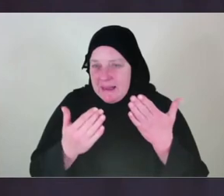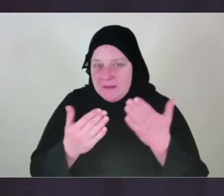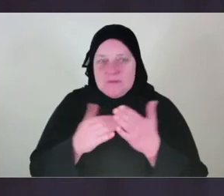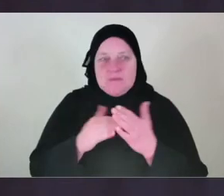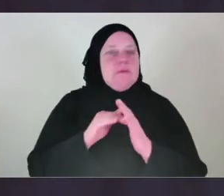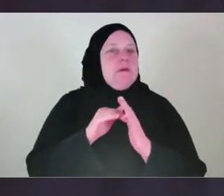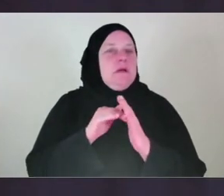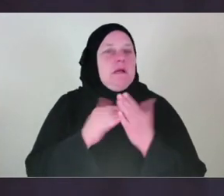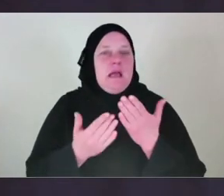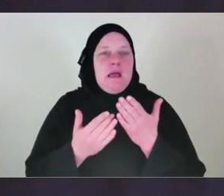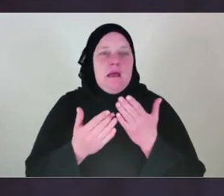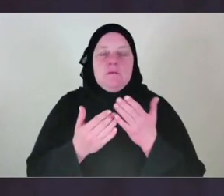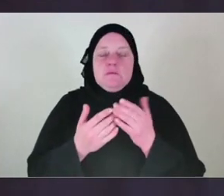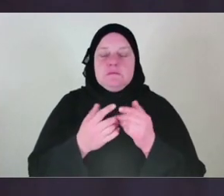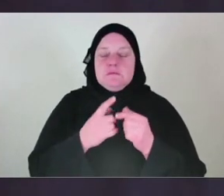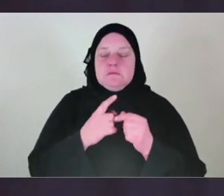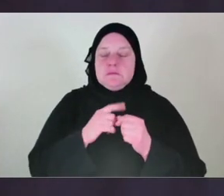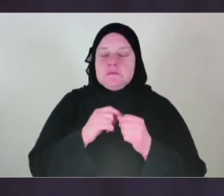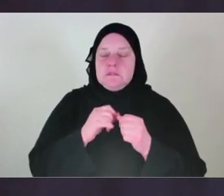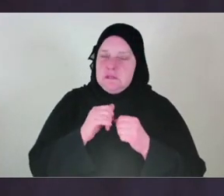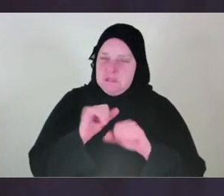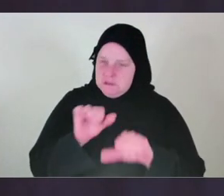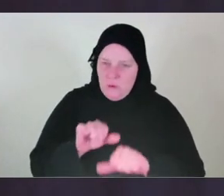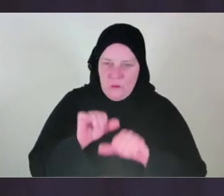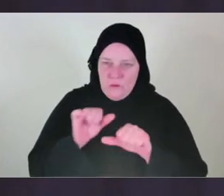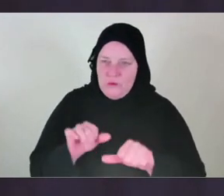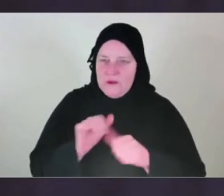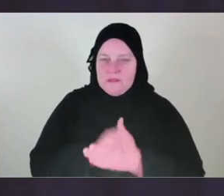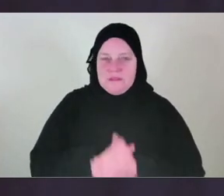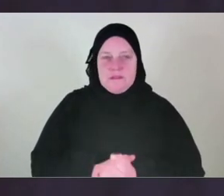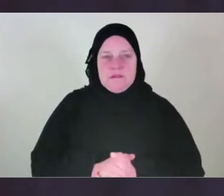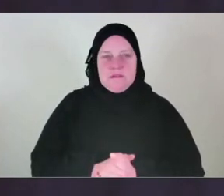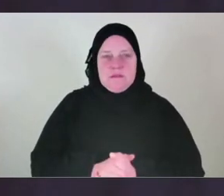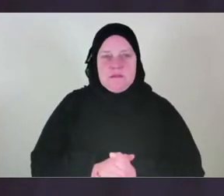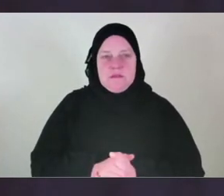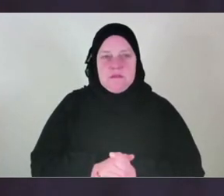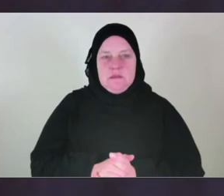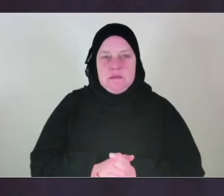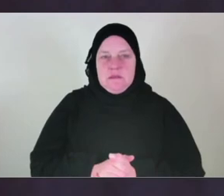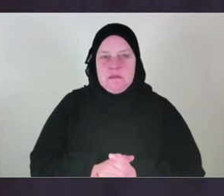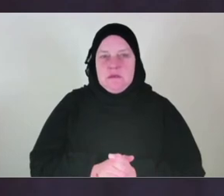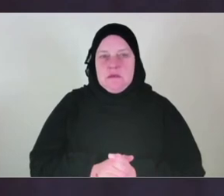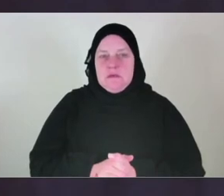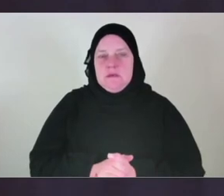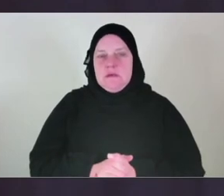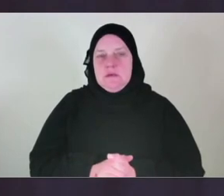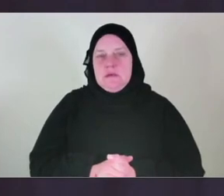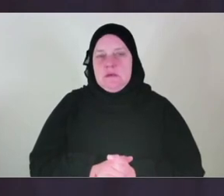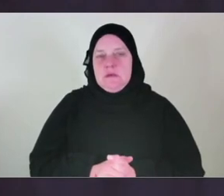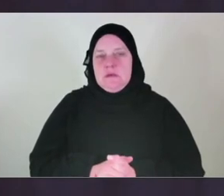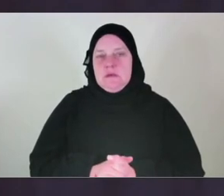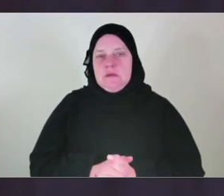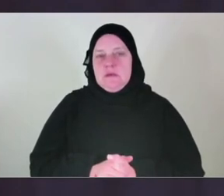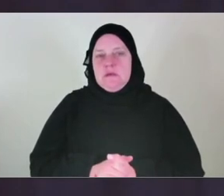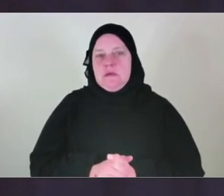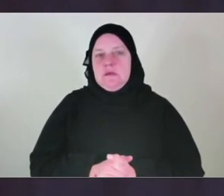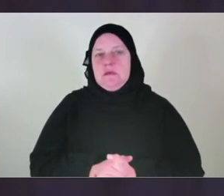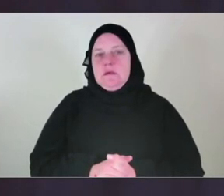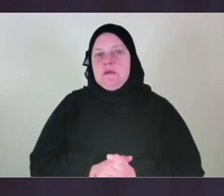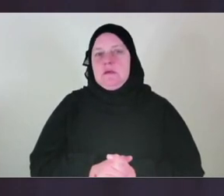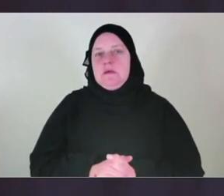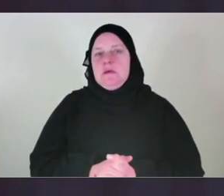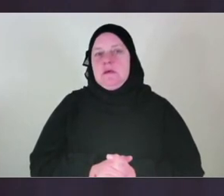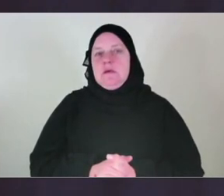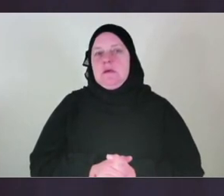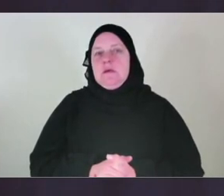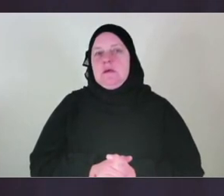to do. Banu al-Abbas, Harun, used to bury the followers of Ahlul Bayt between walls he used to bury